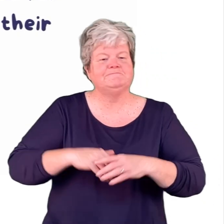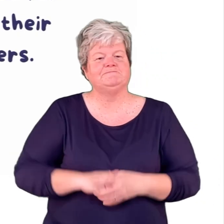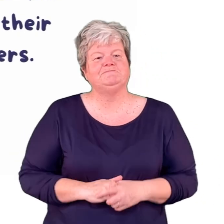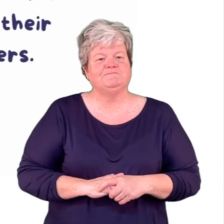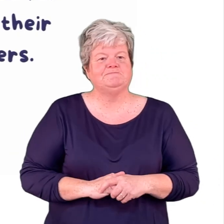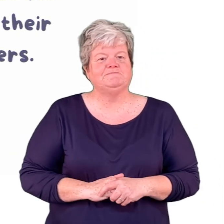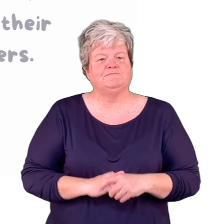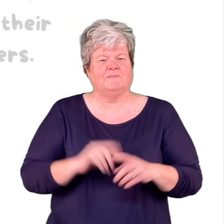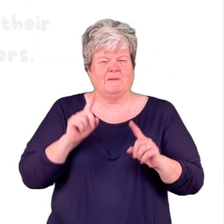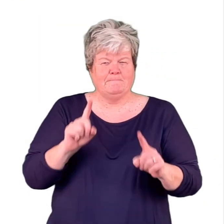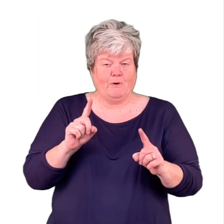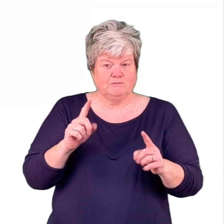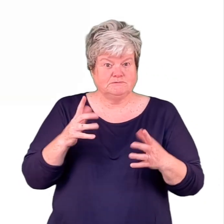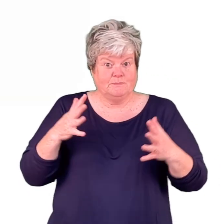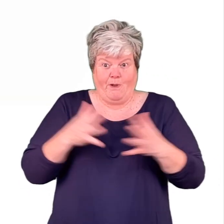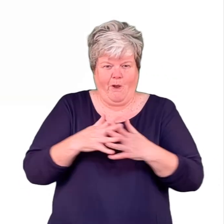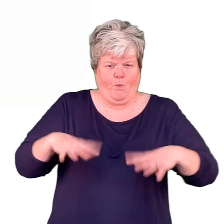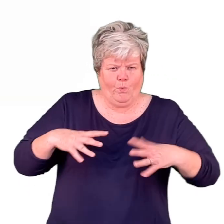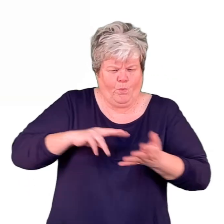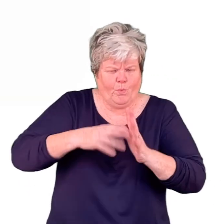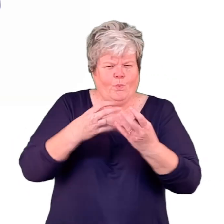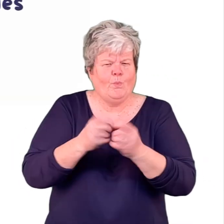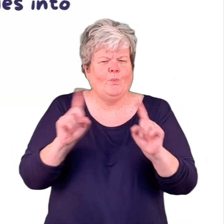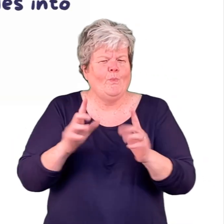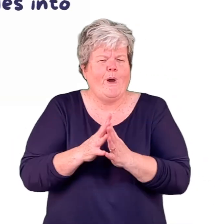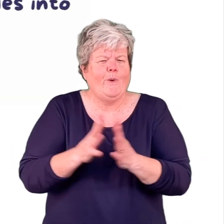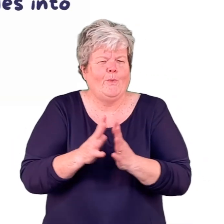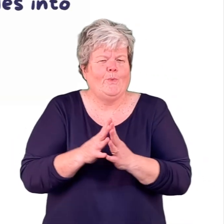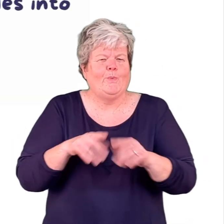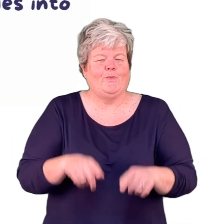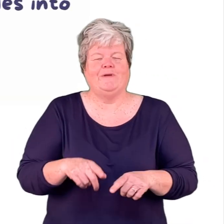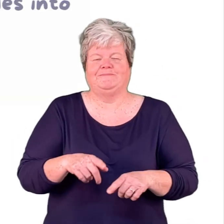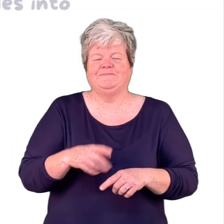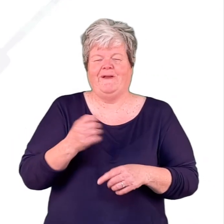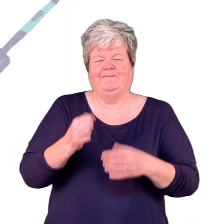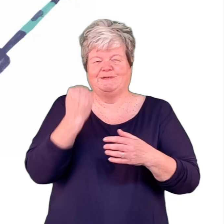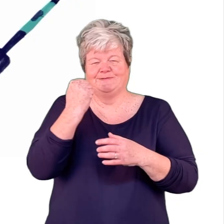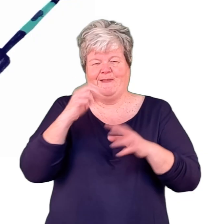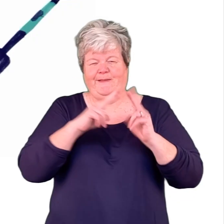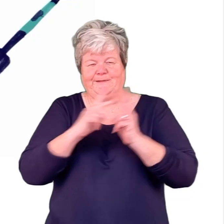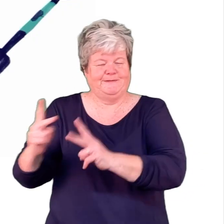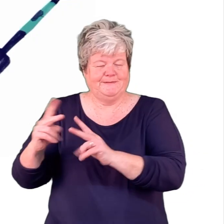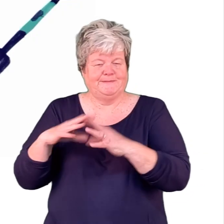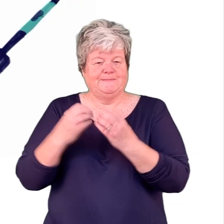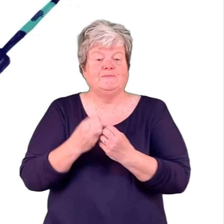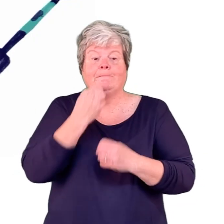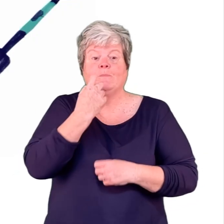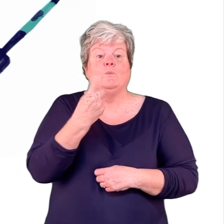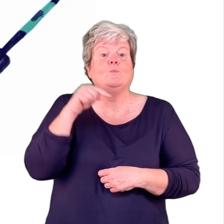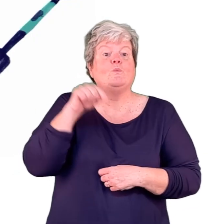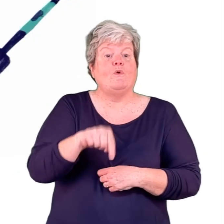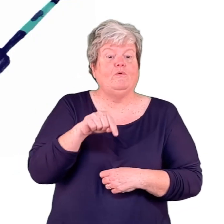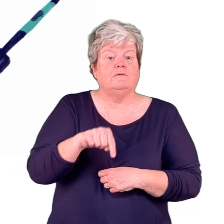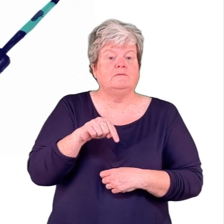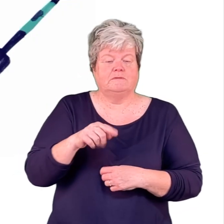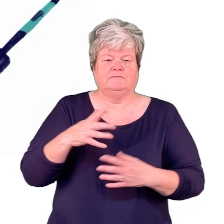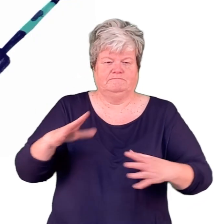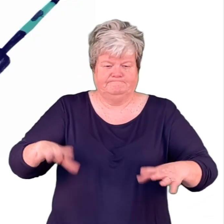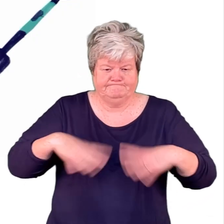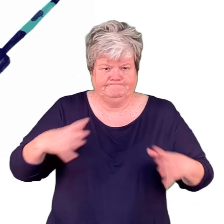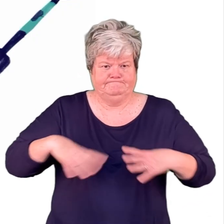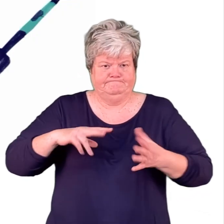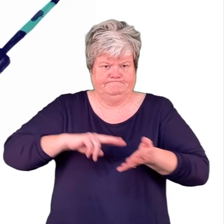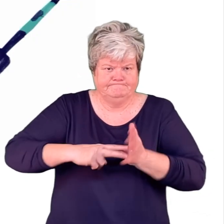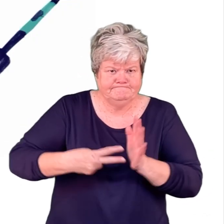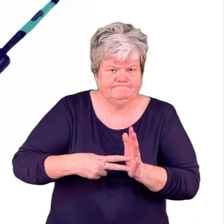with researchers. But how do we put those principles into practice? Our first principle is do the